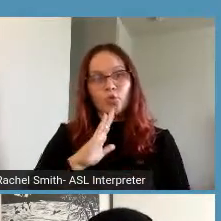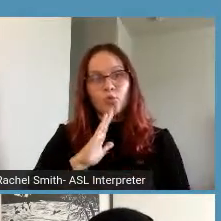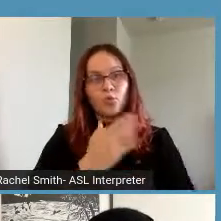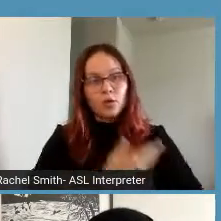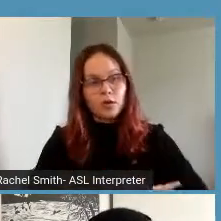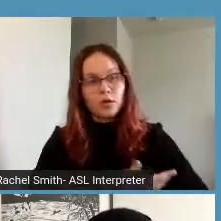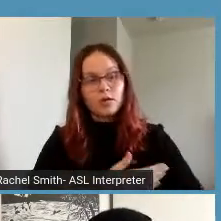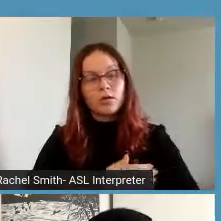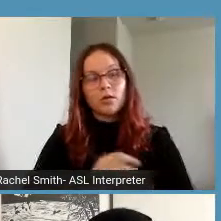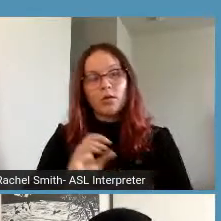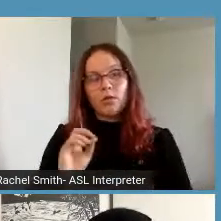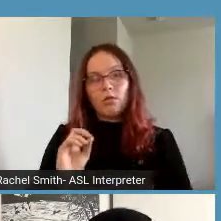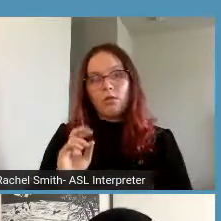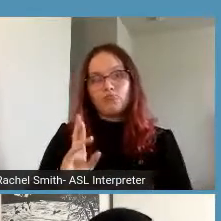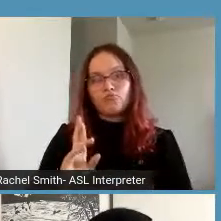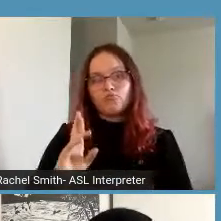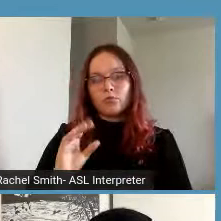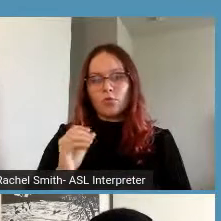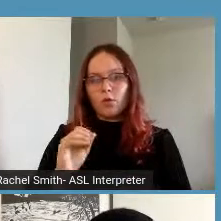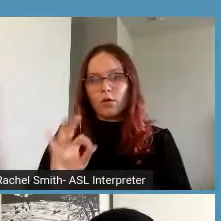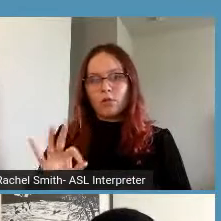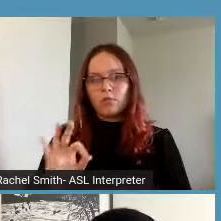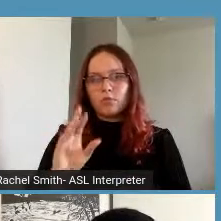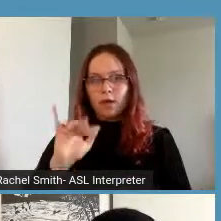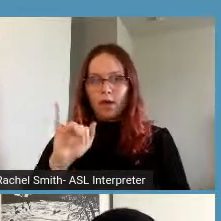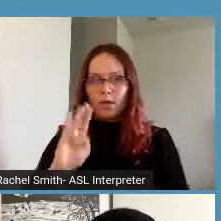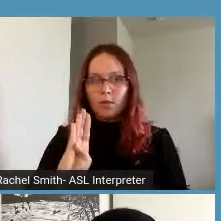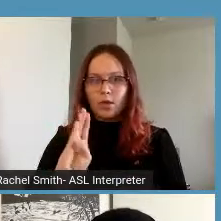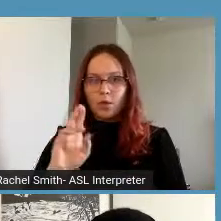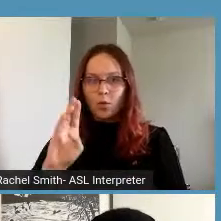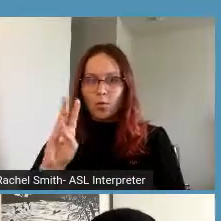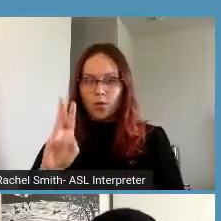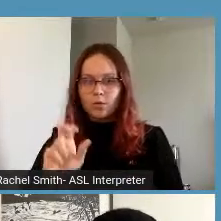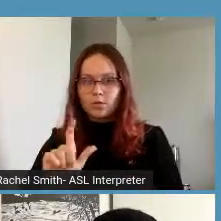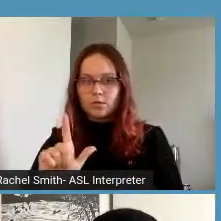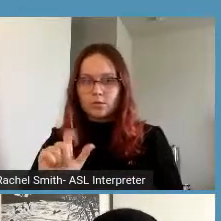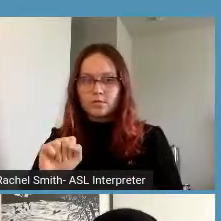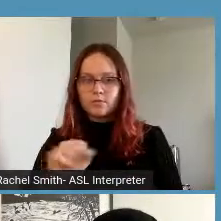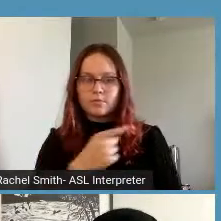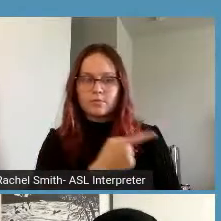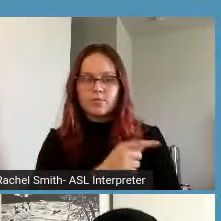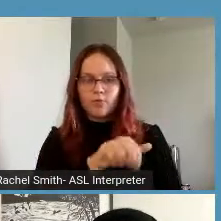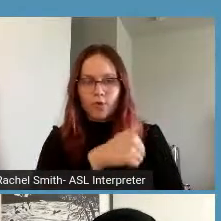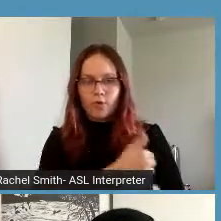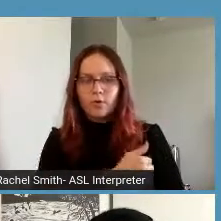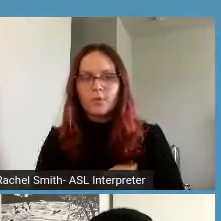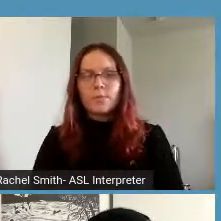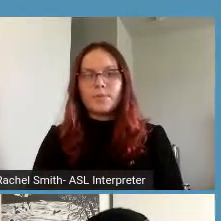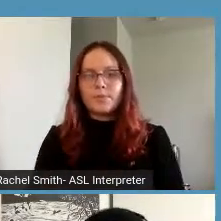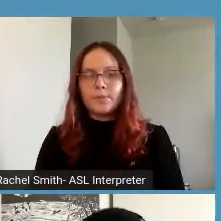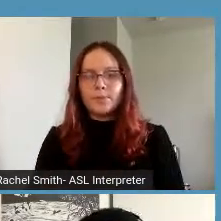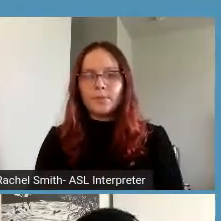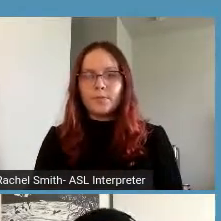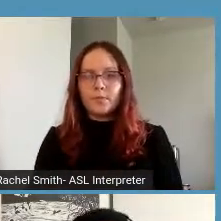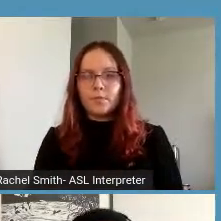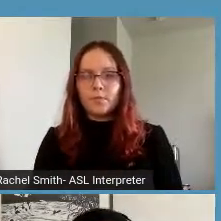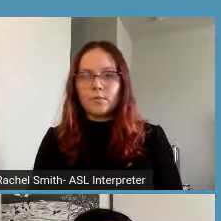a very site, which is the Residence Dining Hall at Hull House, which is the image you're seeing on the screen right now, at a place where her